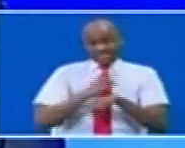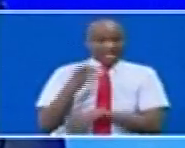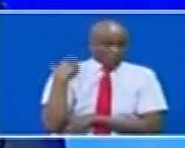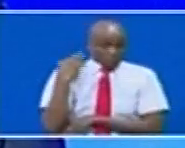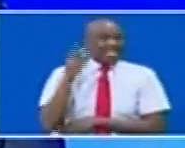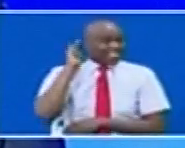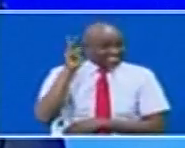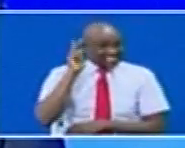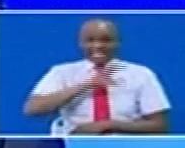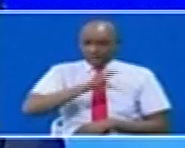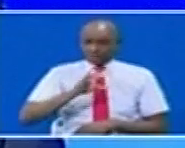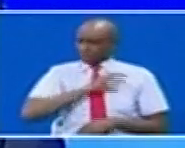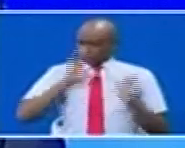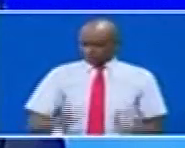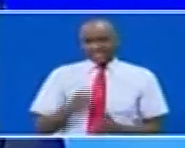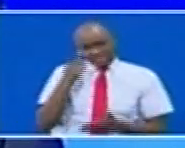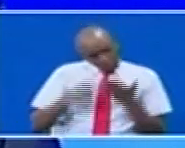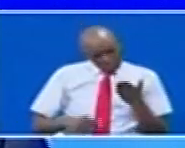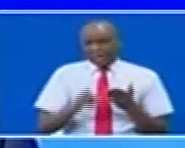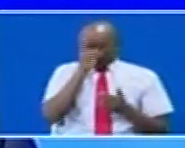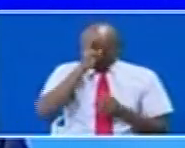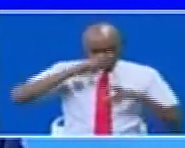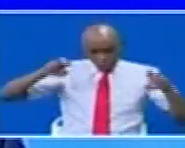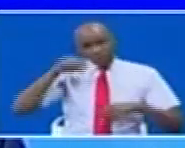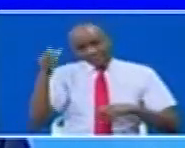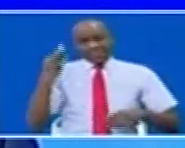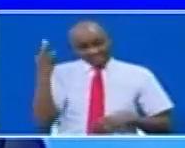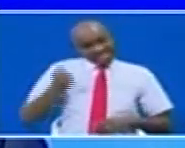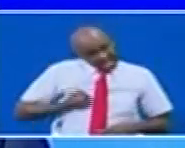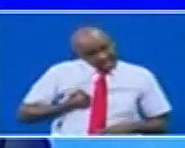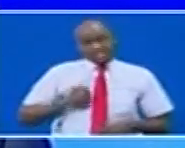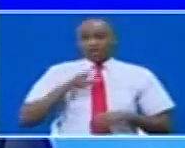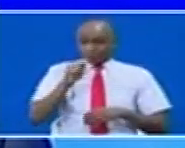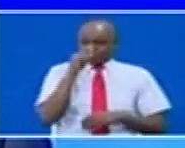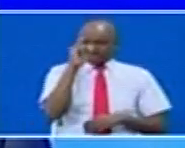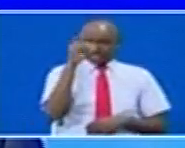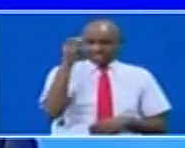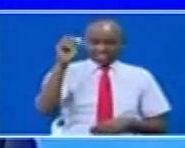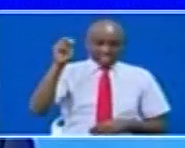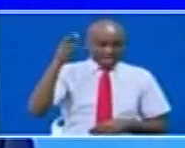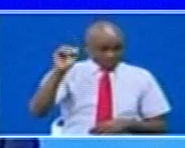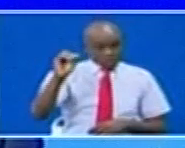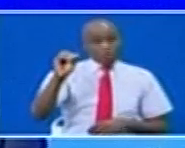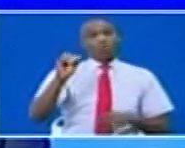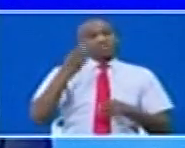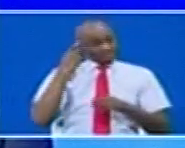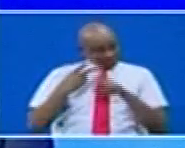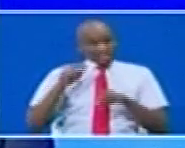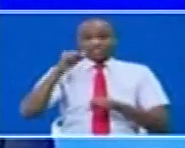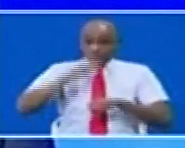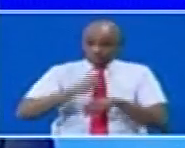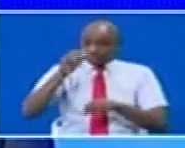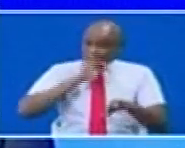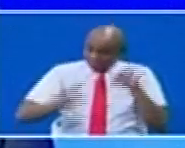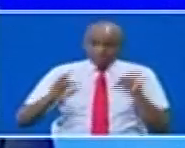Kisii County Commissioner, Kula Hache, police are searching for three others from Itierio Secondary School, still in the county of Kisii, in connection with the